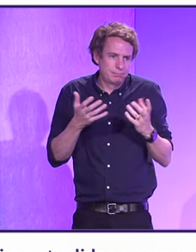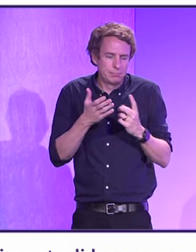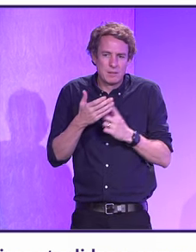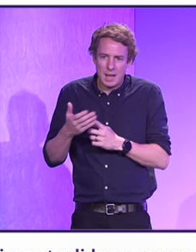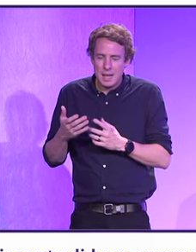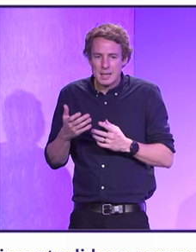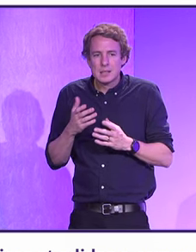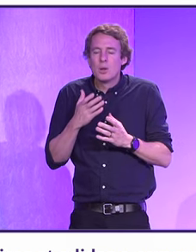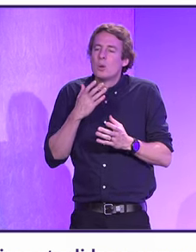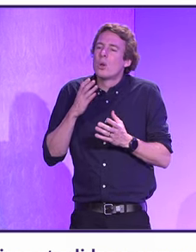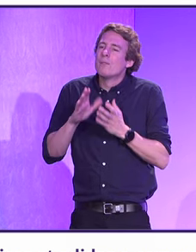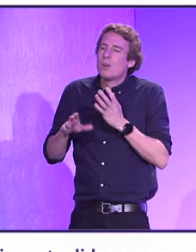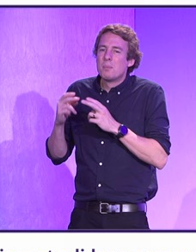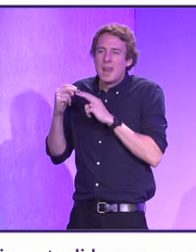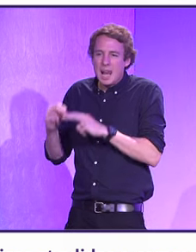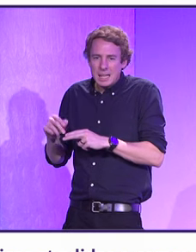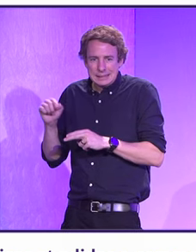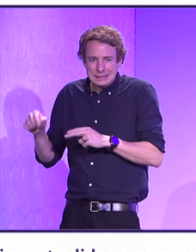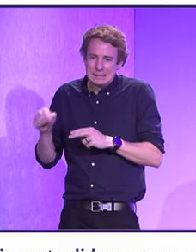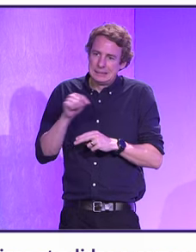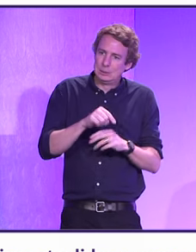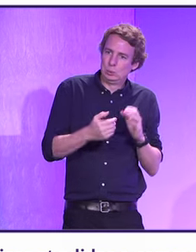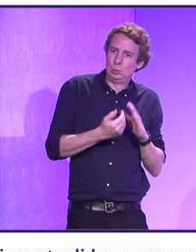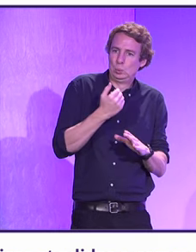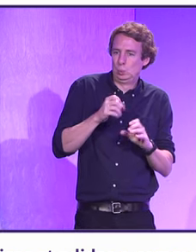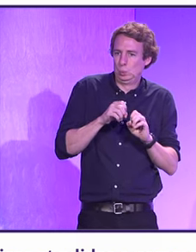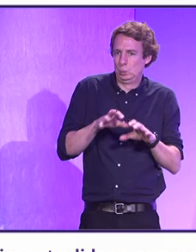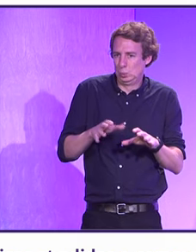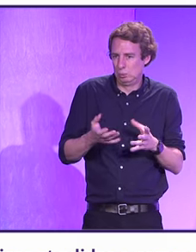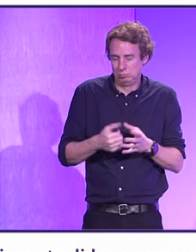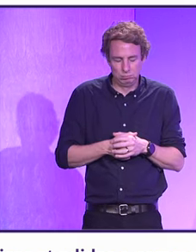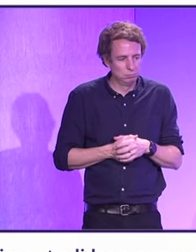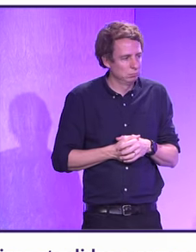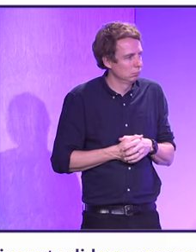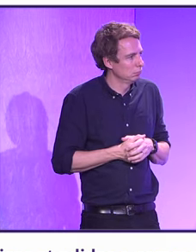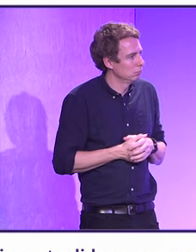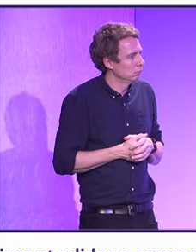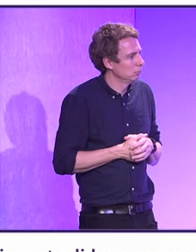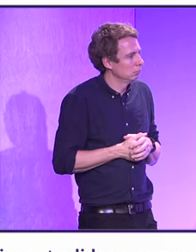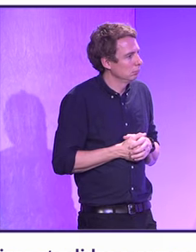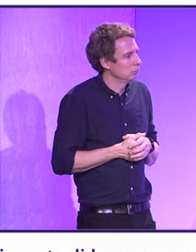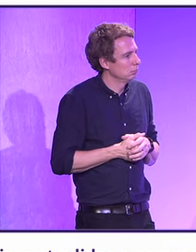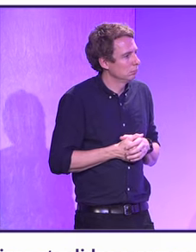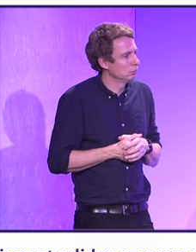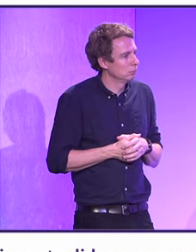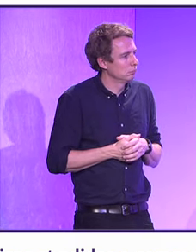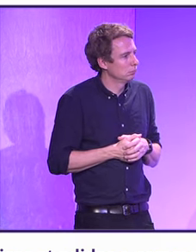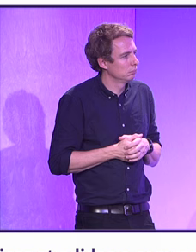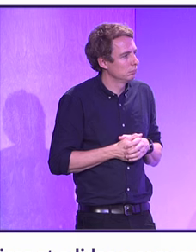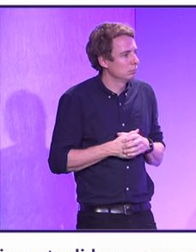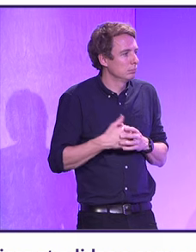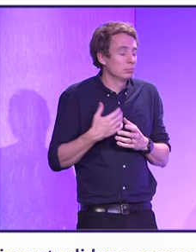with just one click, we were able to switch from the legacy to the new microservice architecture. Of course, we have the canary